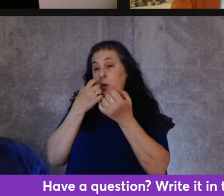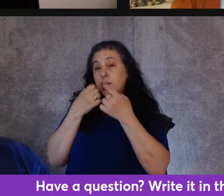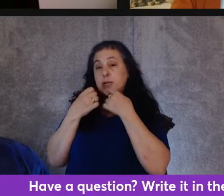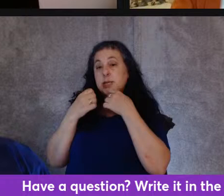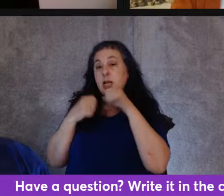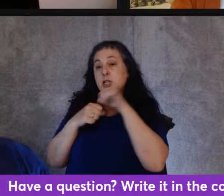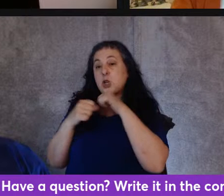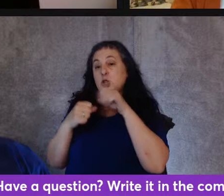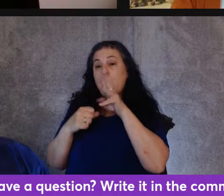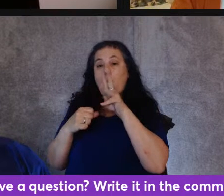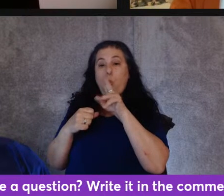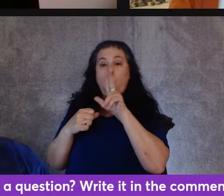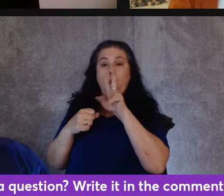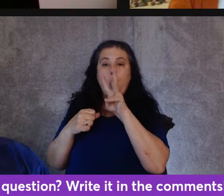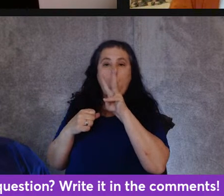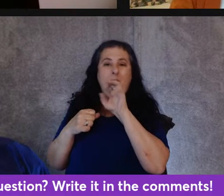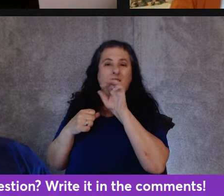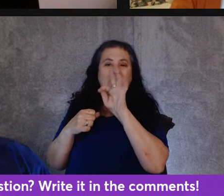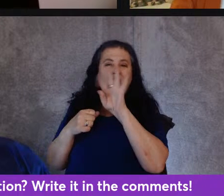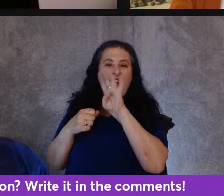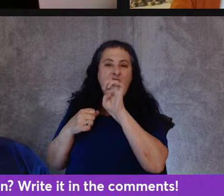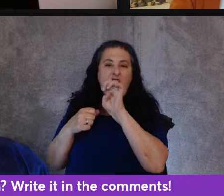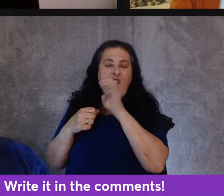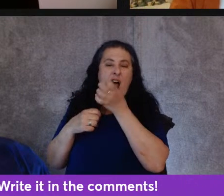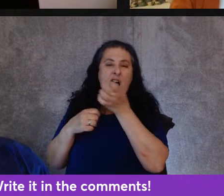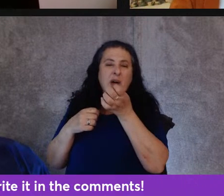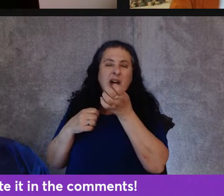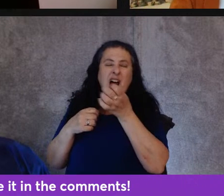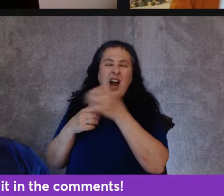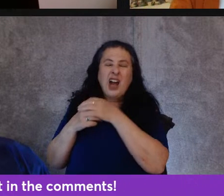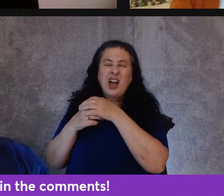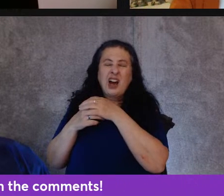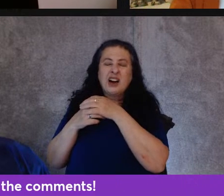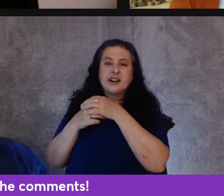social welfare element, right? It also had a lot to do with